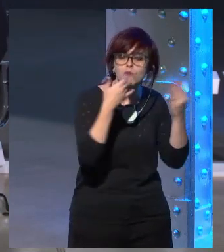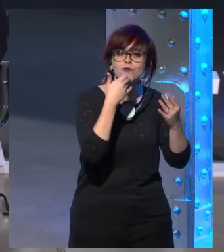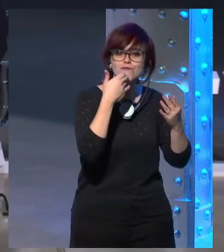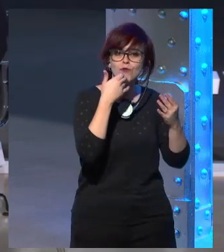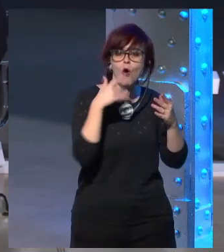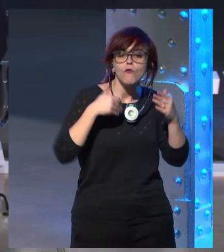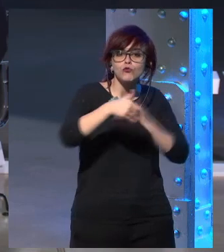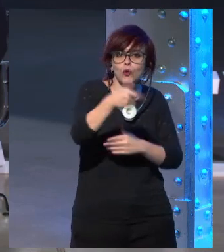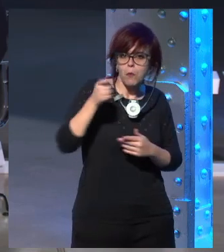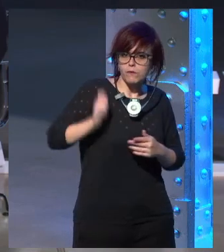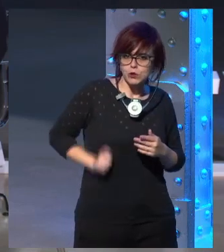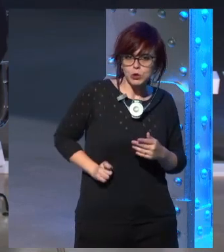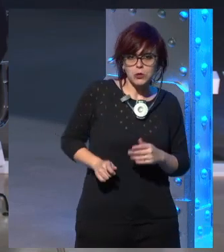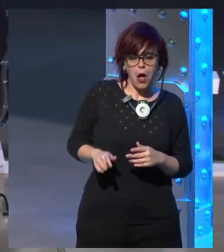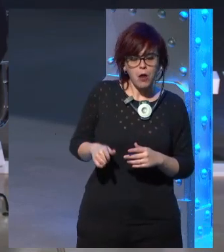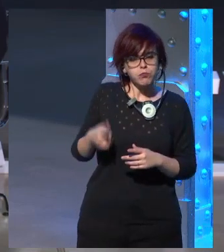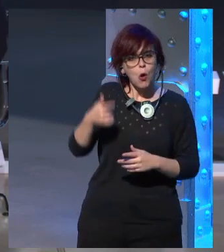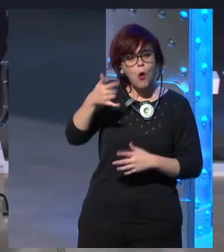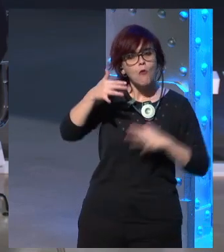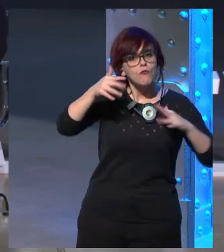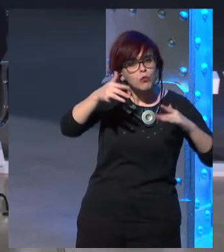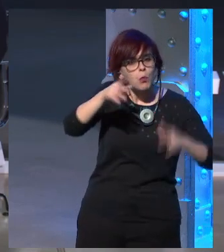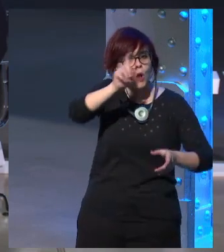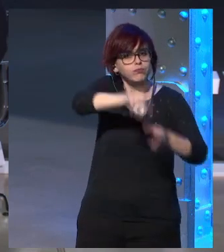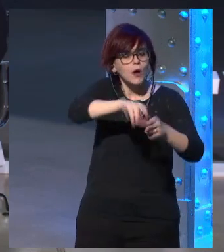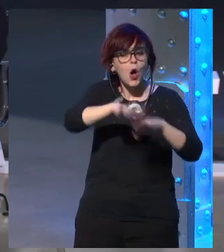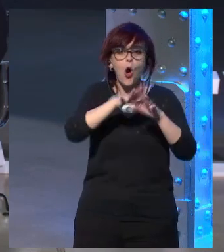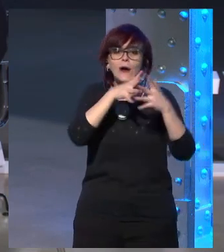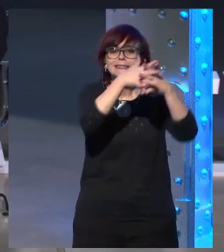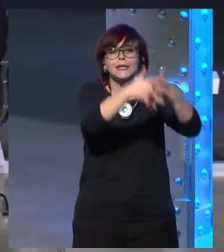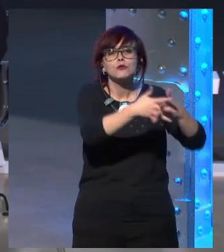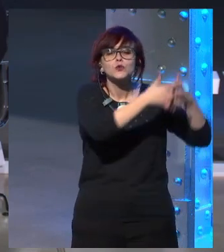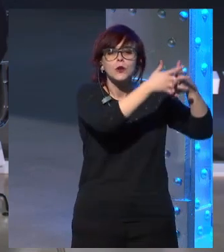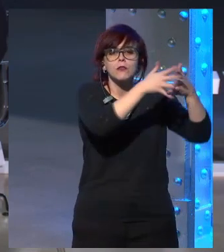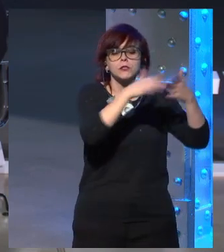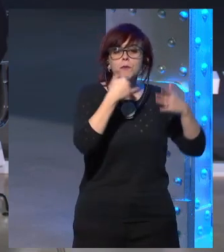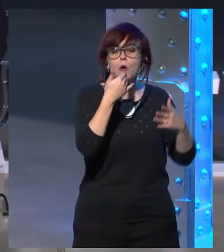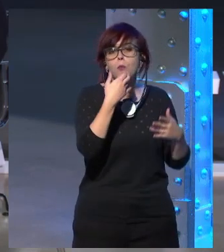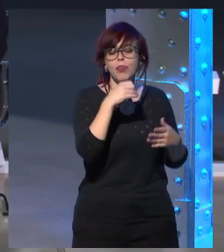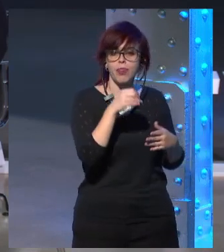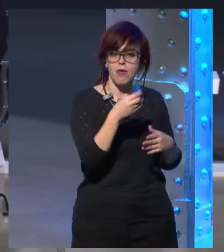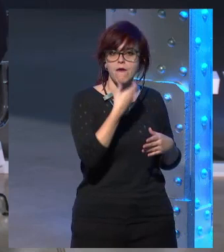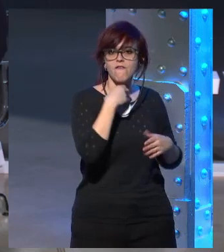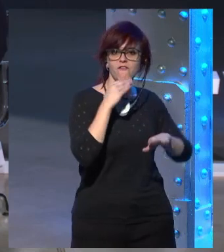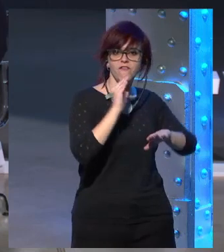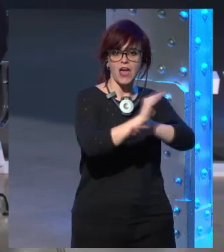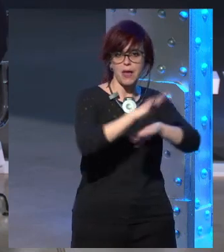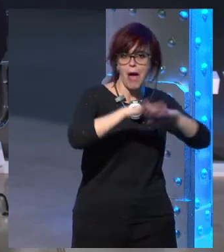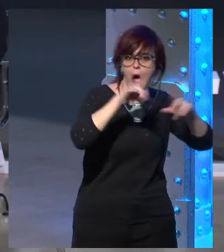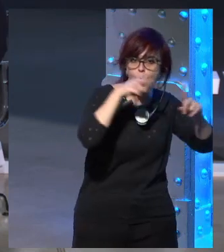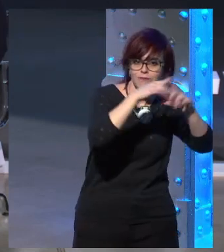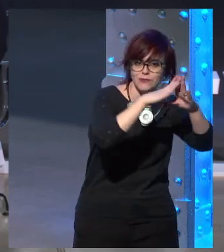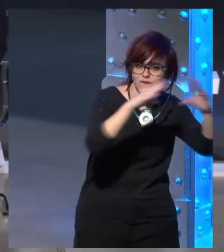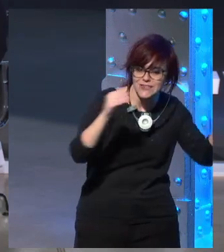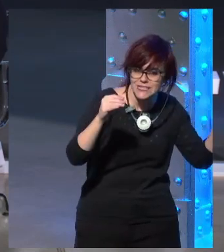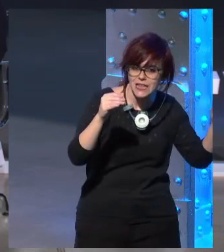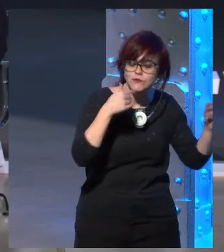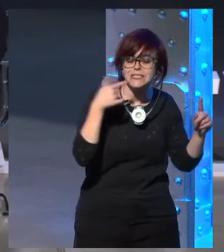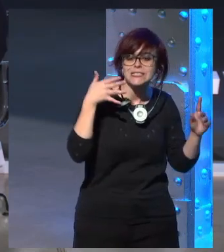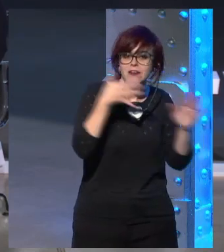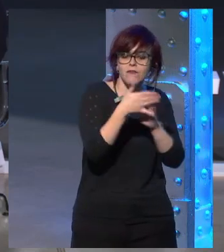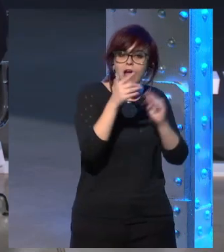States, a potential scholarship to a university, or at a minimum, you've got the promise of potentially getting to the next level of a